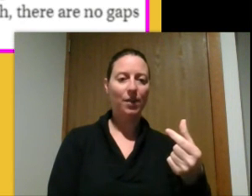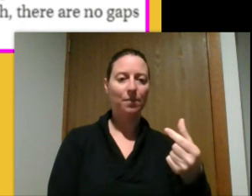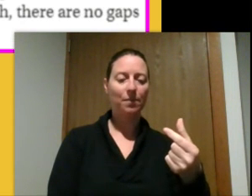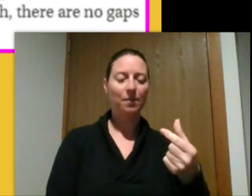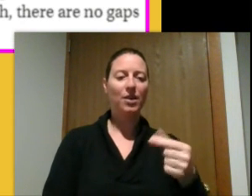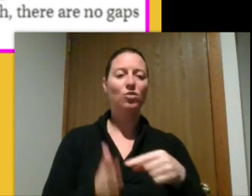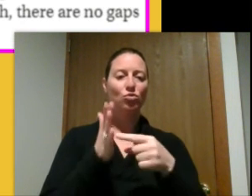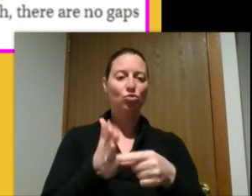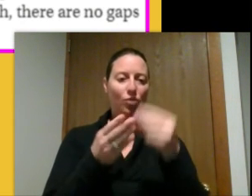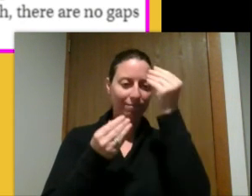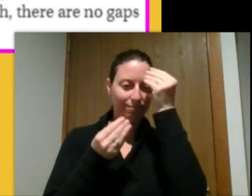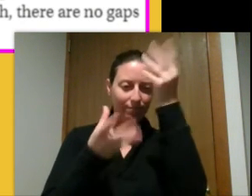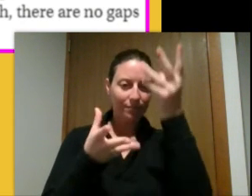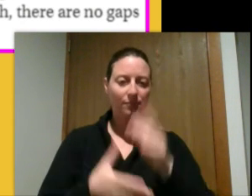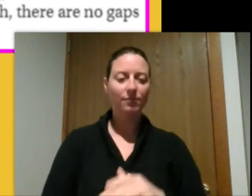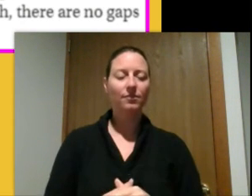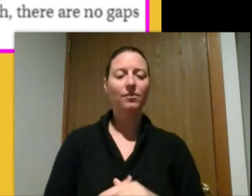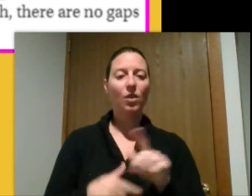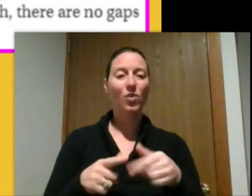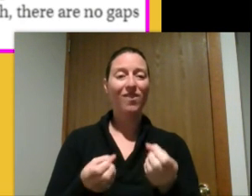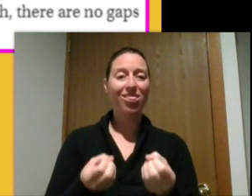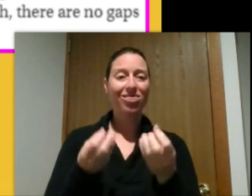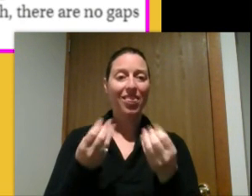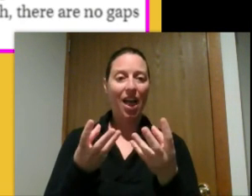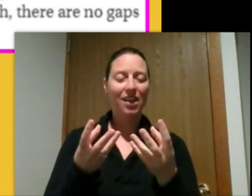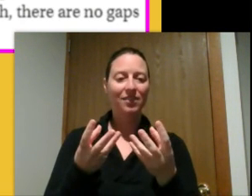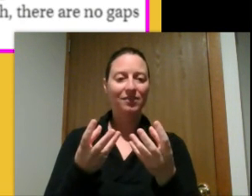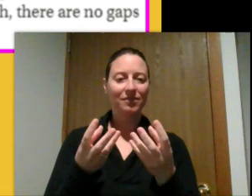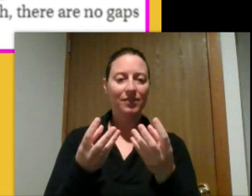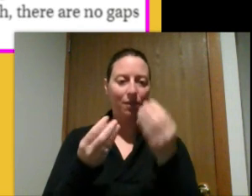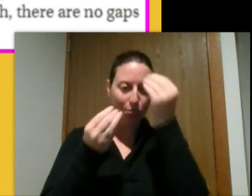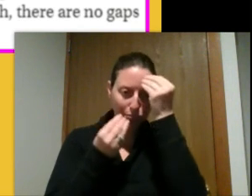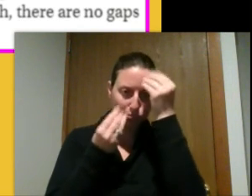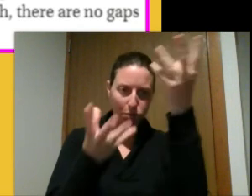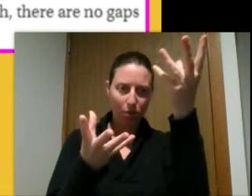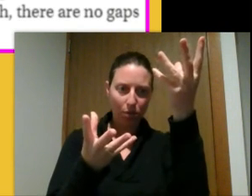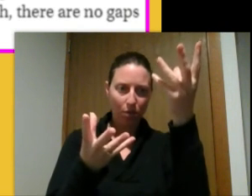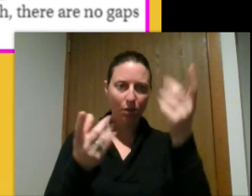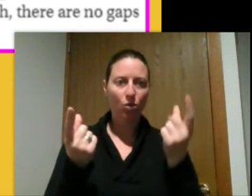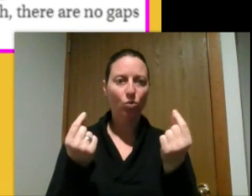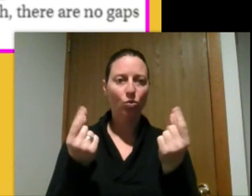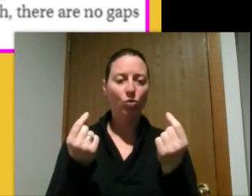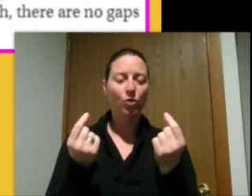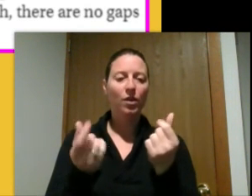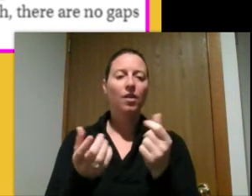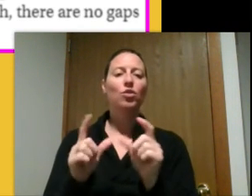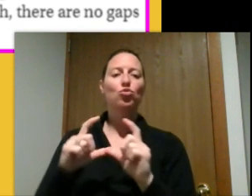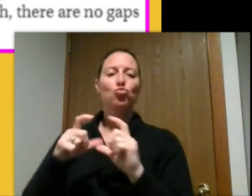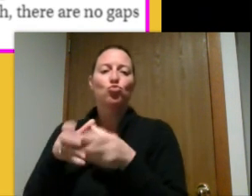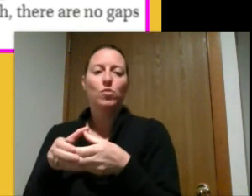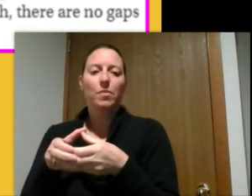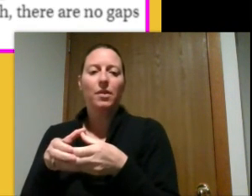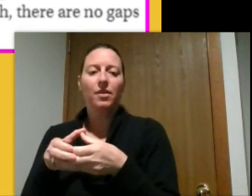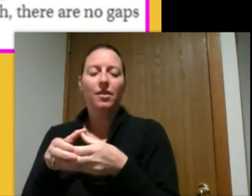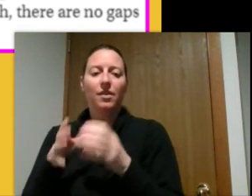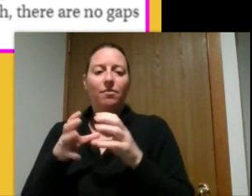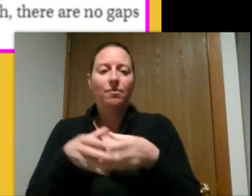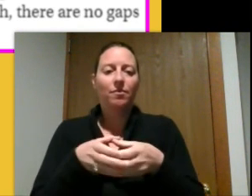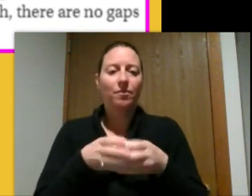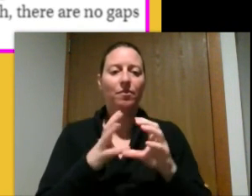When there are large numbers of data values, it's helpful to group the data into intervals